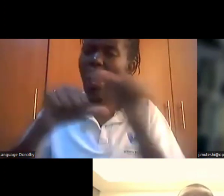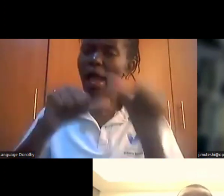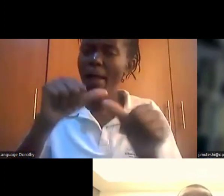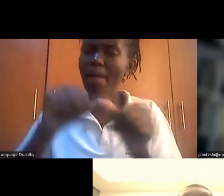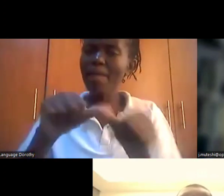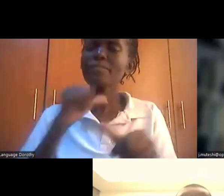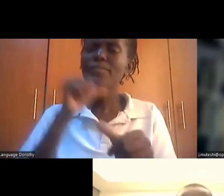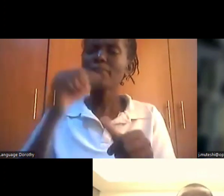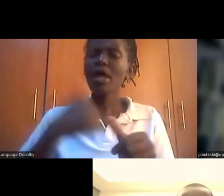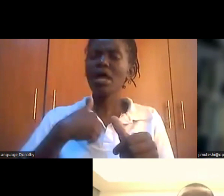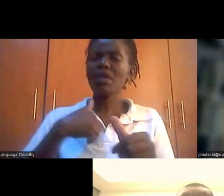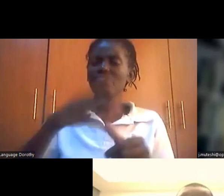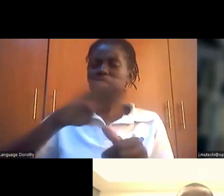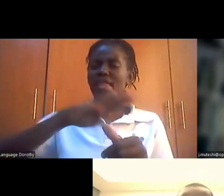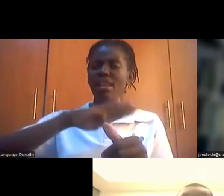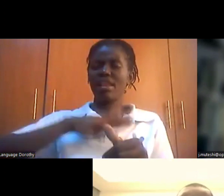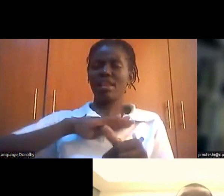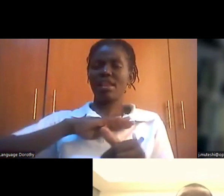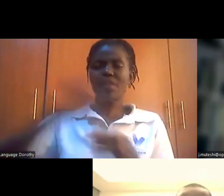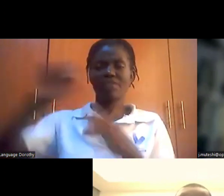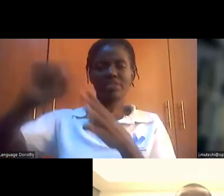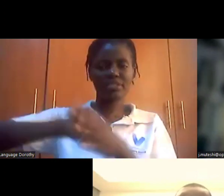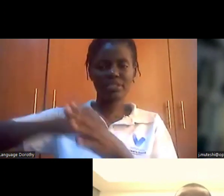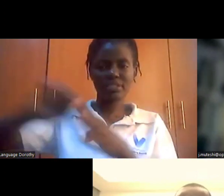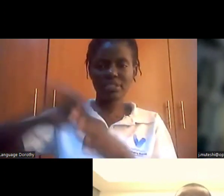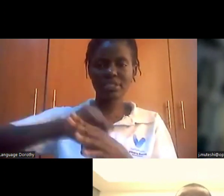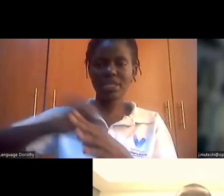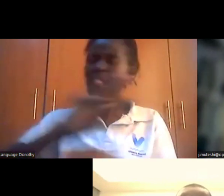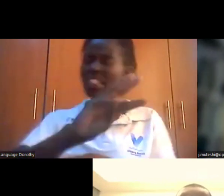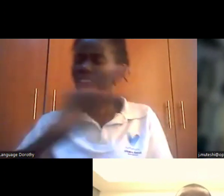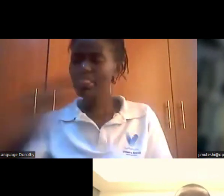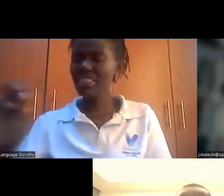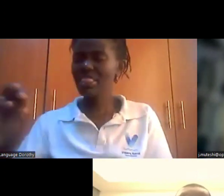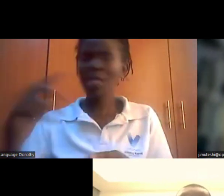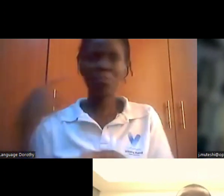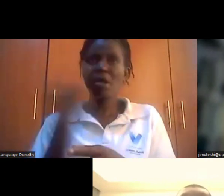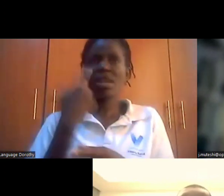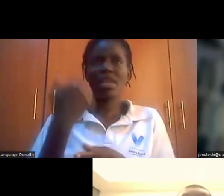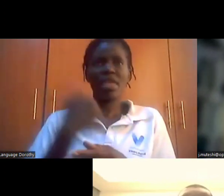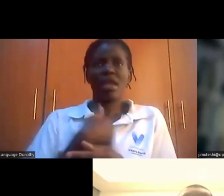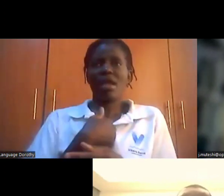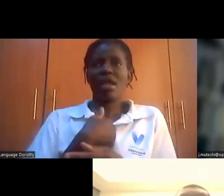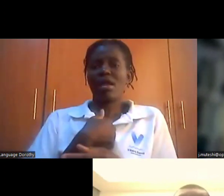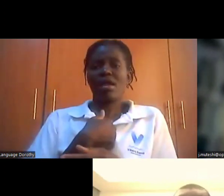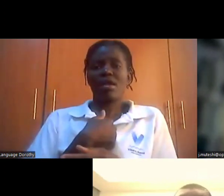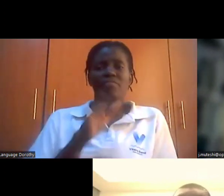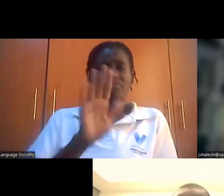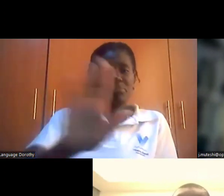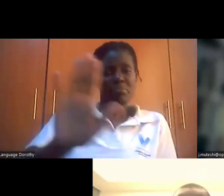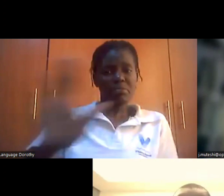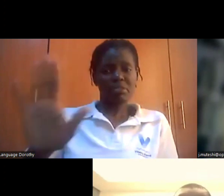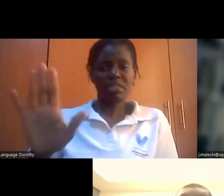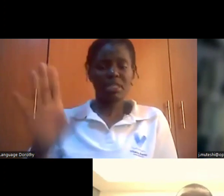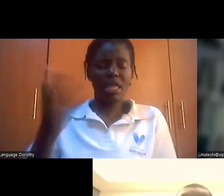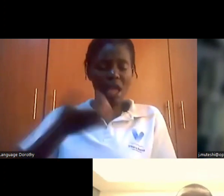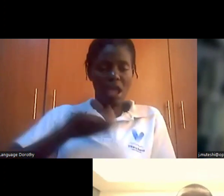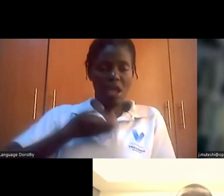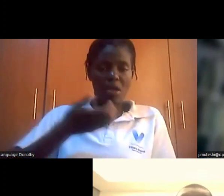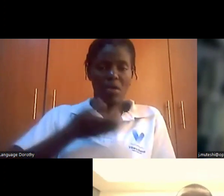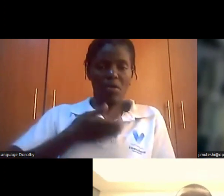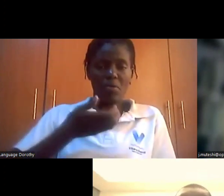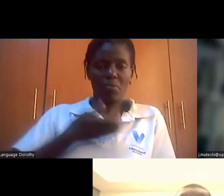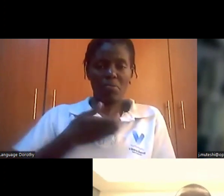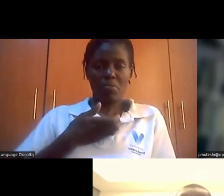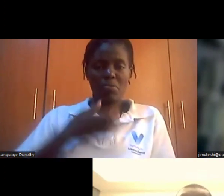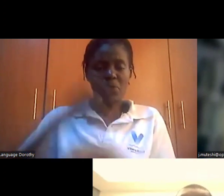their skills and knowledges that they generated from their professional training during undergraduate. And therefore, we thought